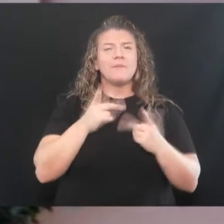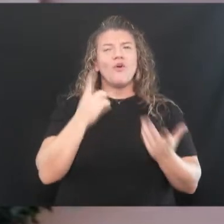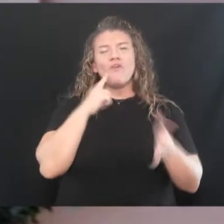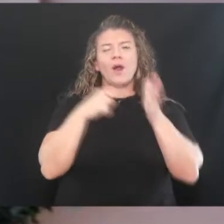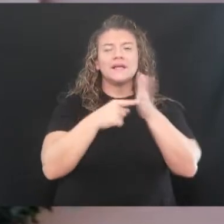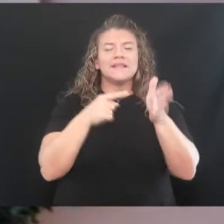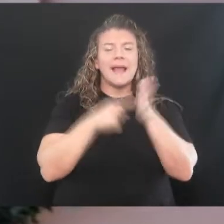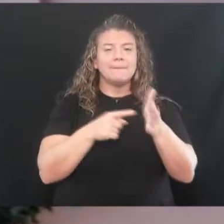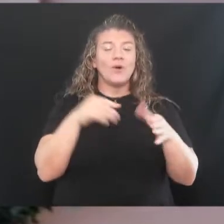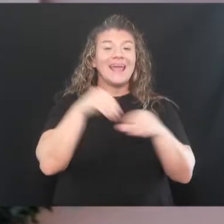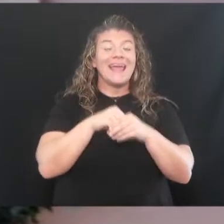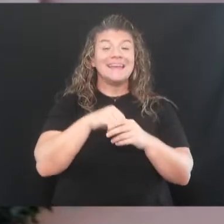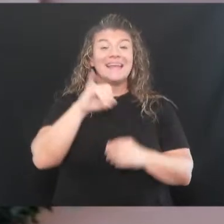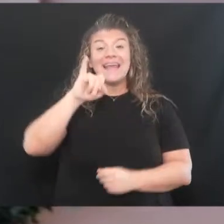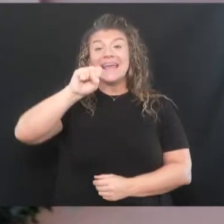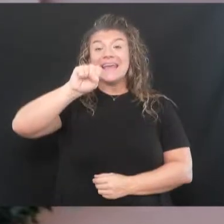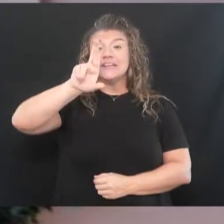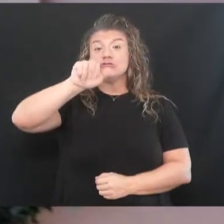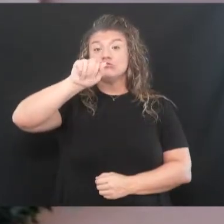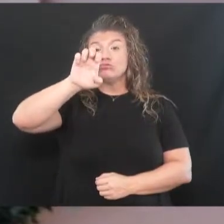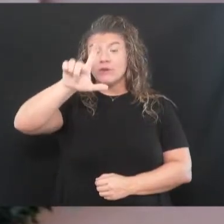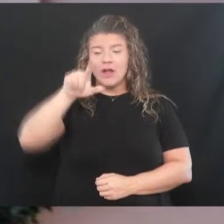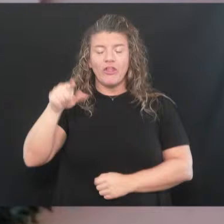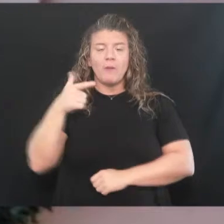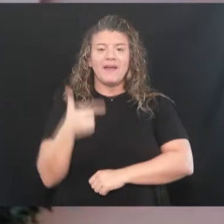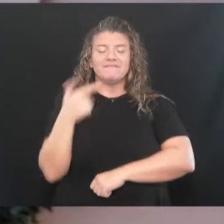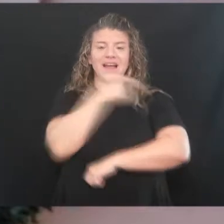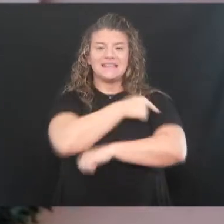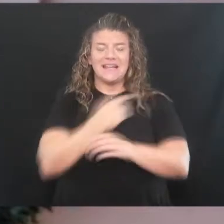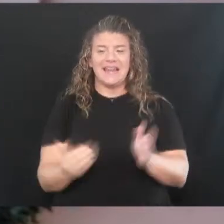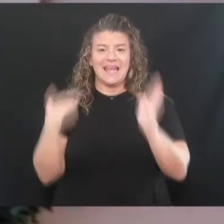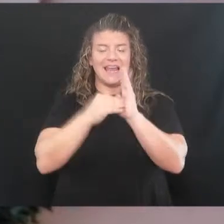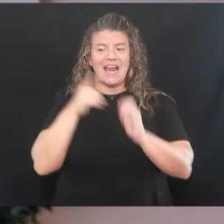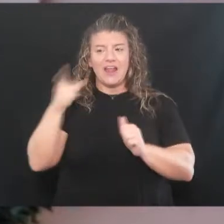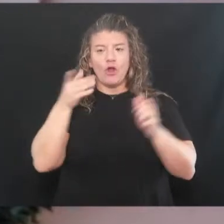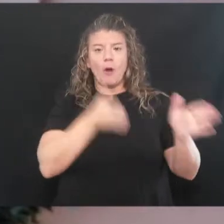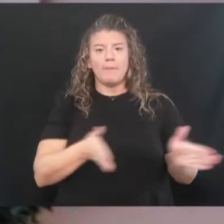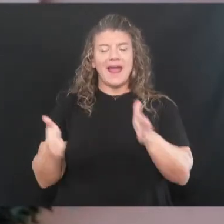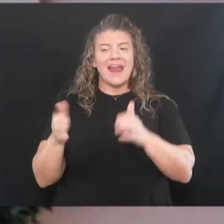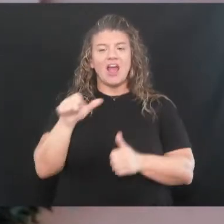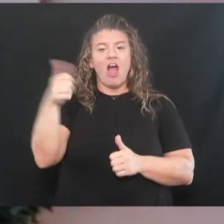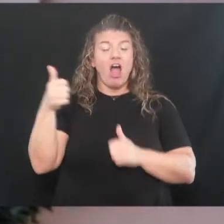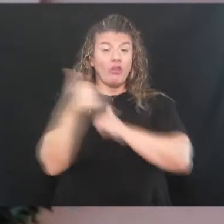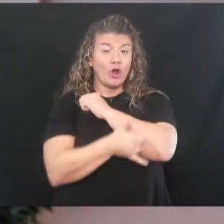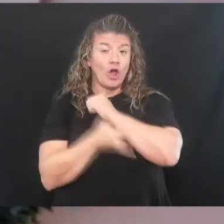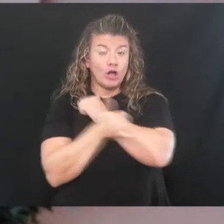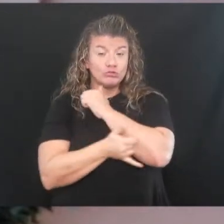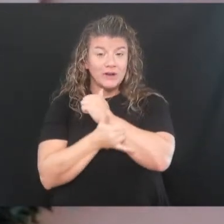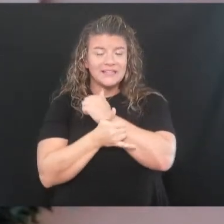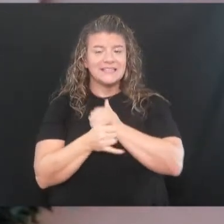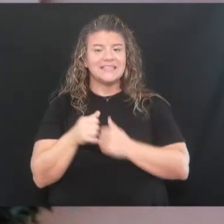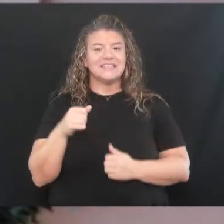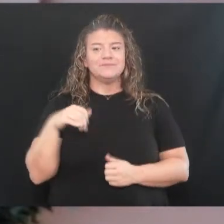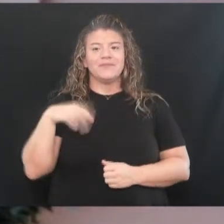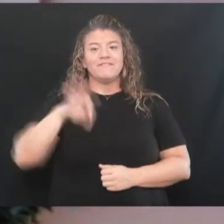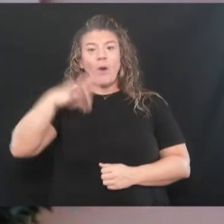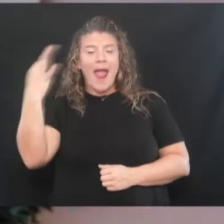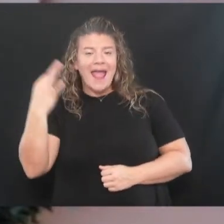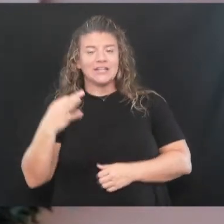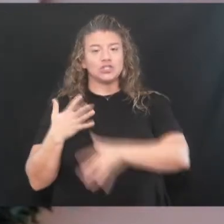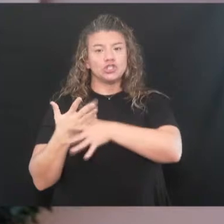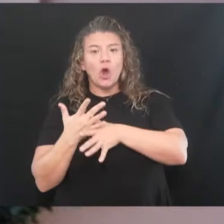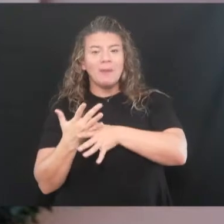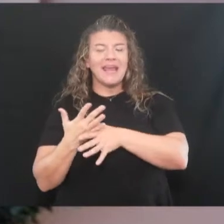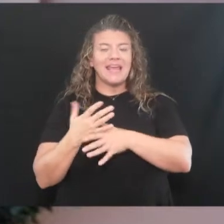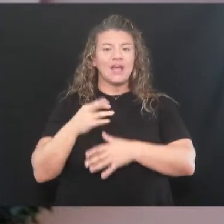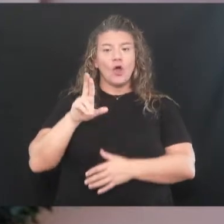in Israel, who are being revaccinated and are planning. Other countries like France and Germany and